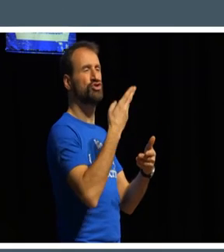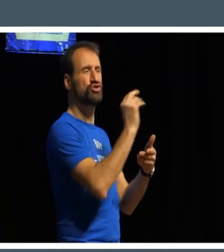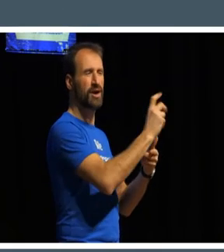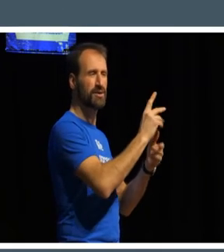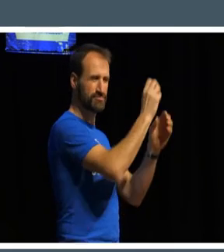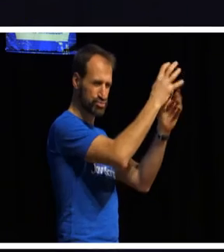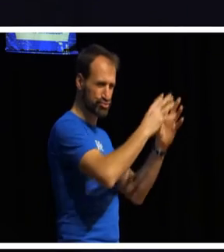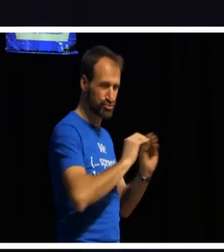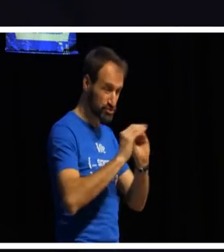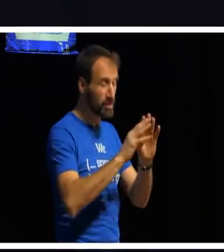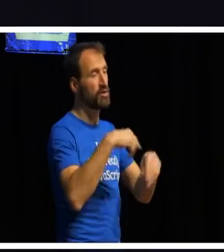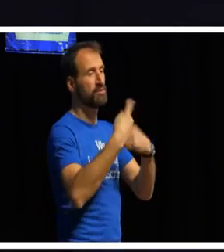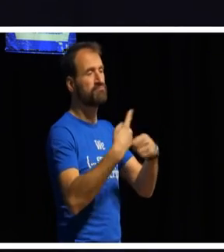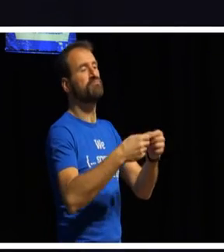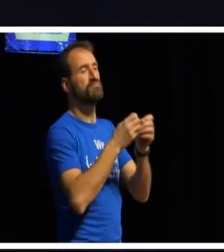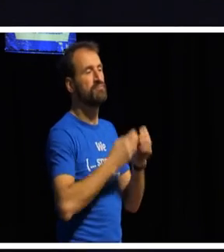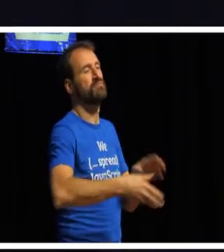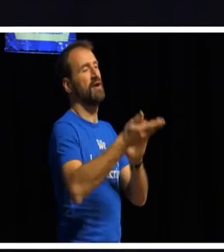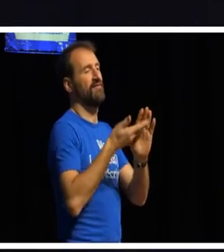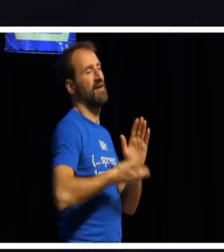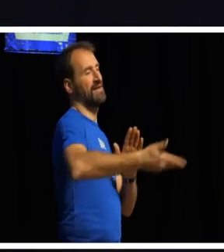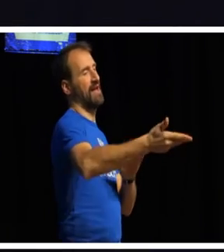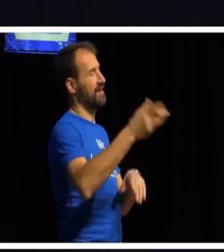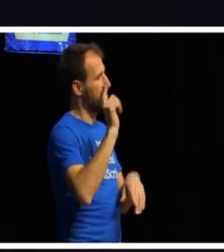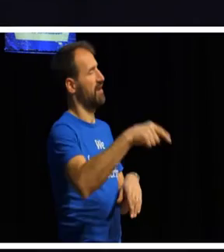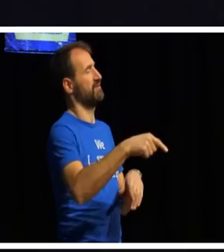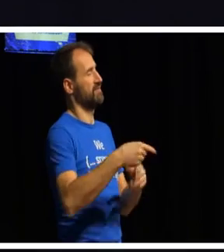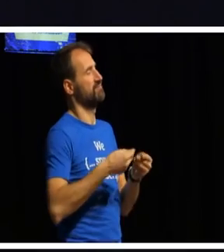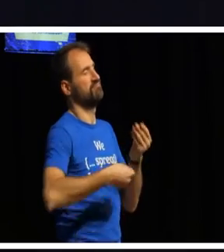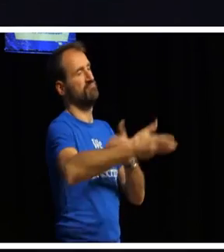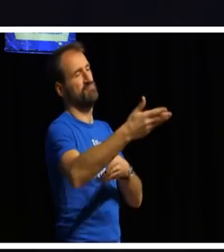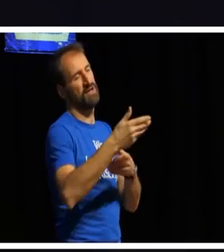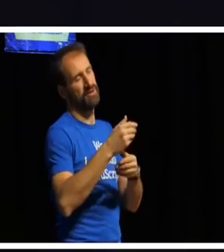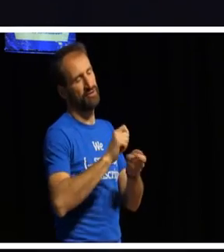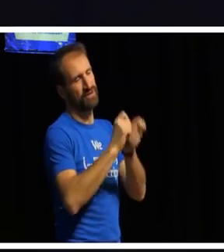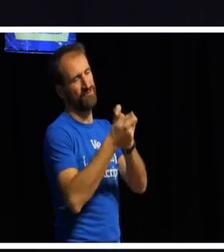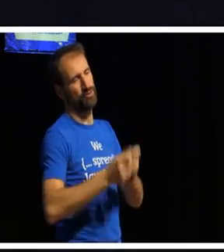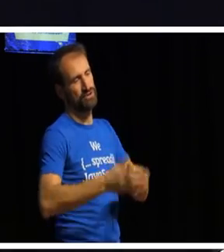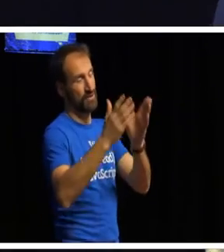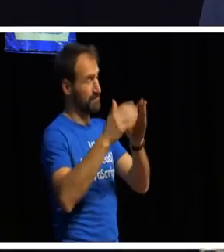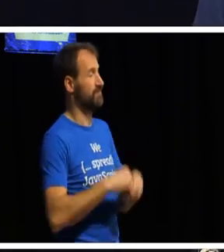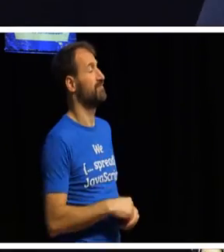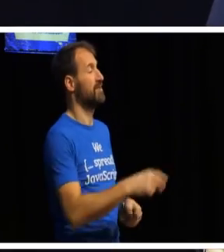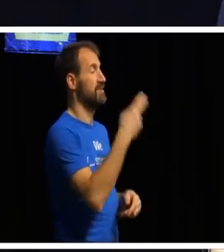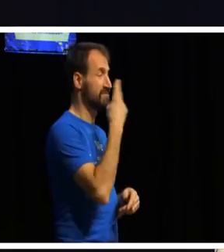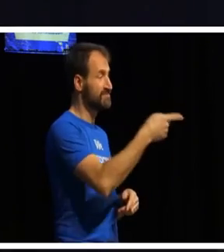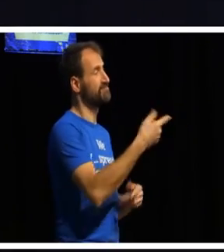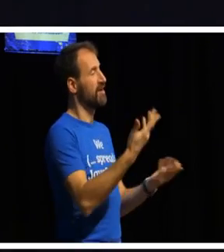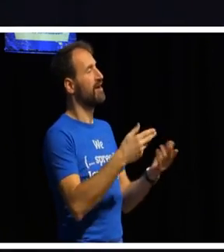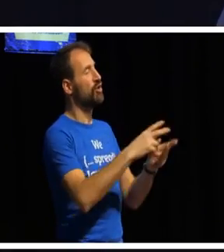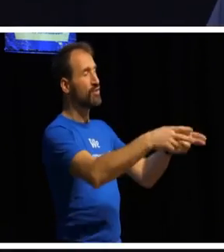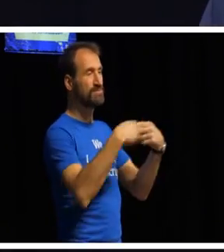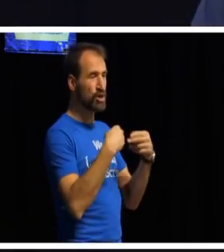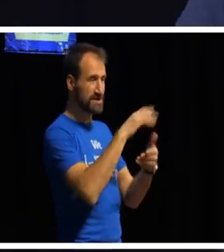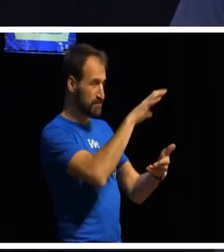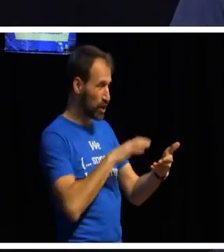now we're taking our fetch code from before. I'm just going to change this bit. And instead of having response.body, I'm going to do response.body.pipe through